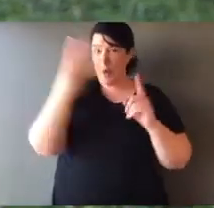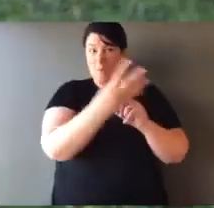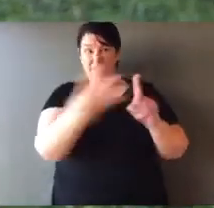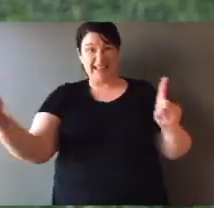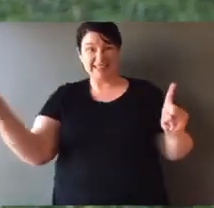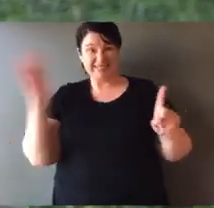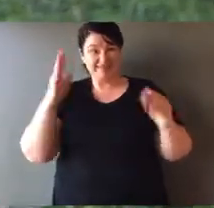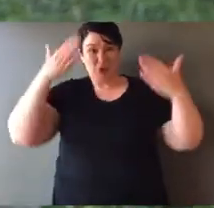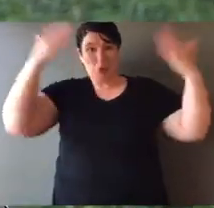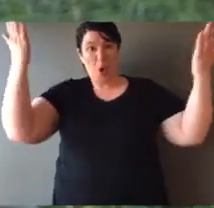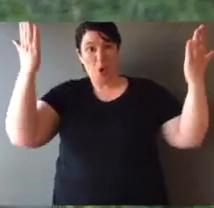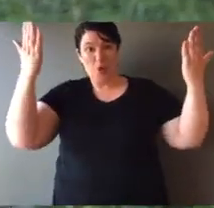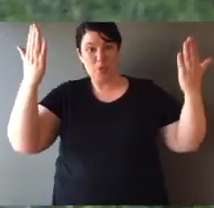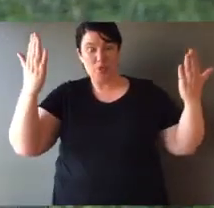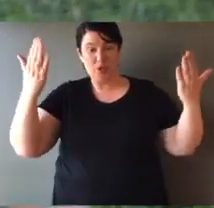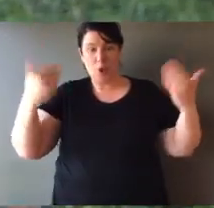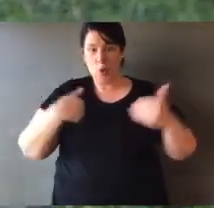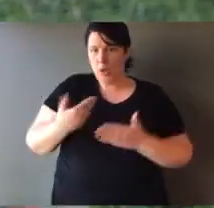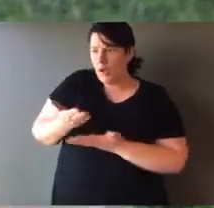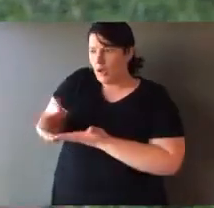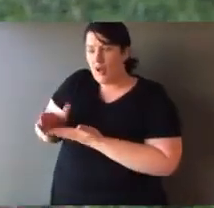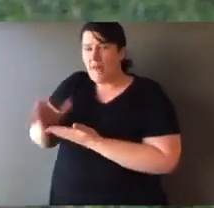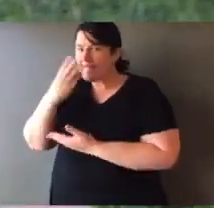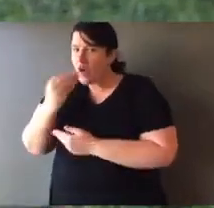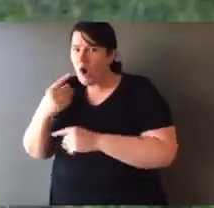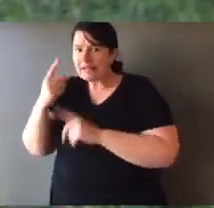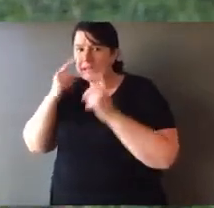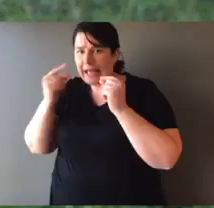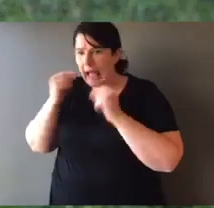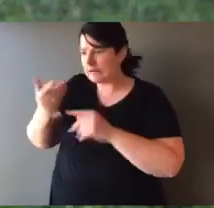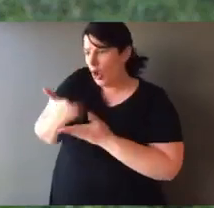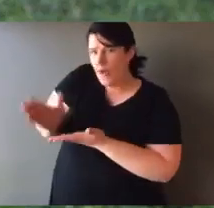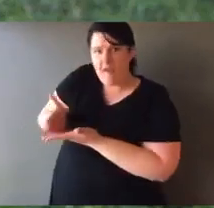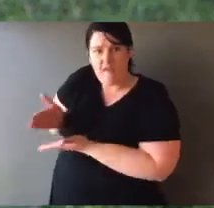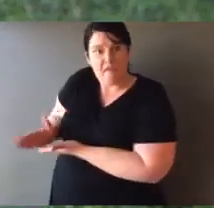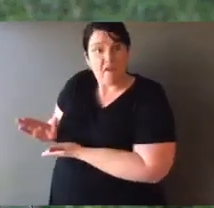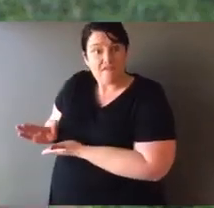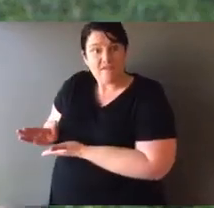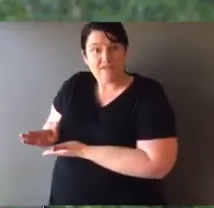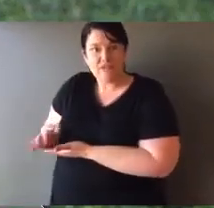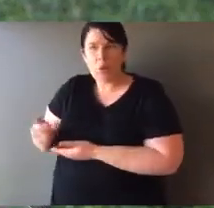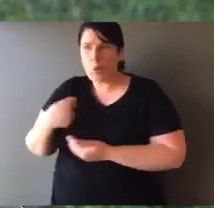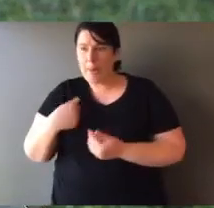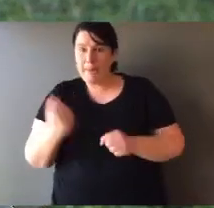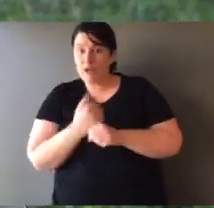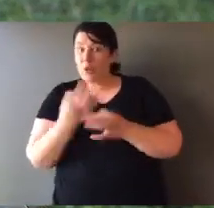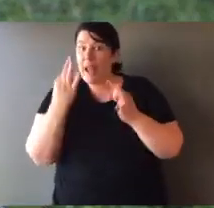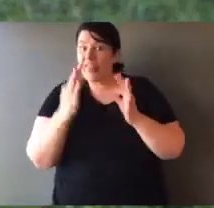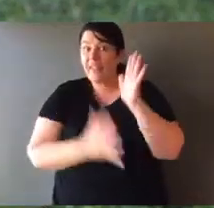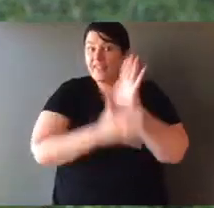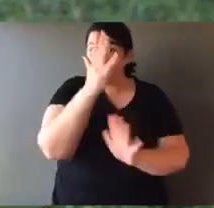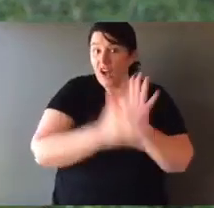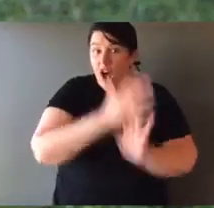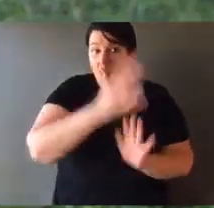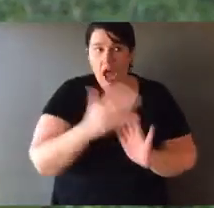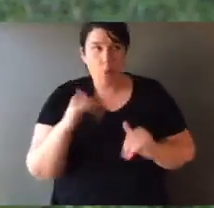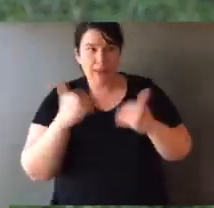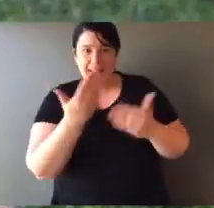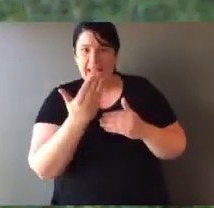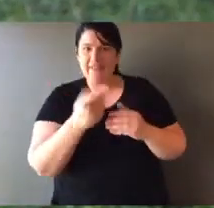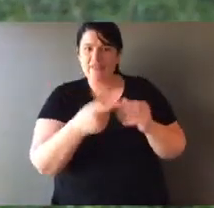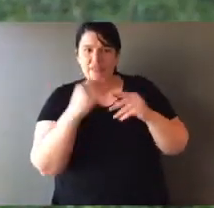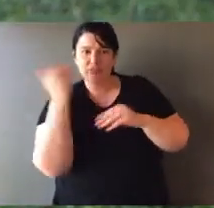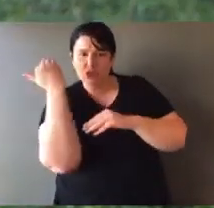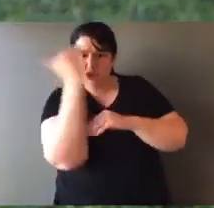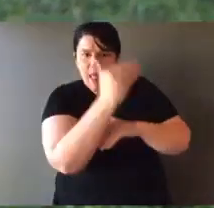they're fenced in, but they don't have the threat of feral pests. We removed that. And within that fenced area, we manage fire. We